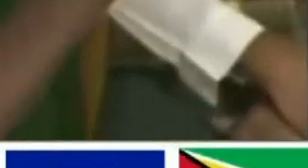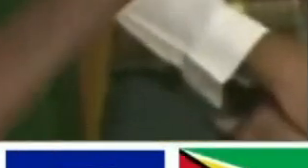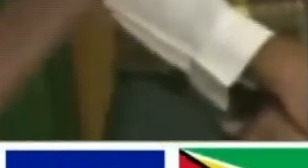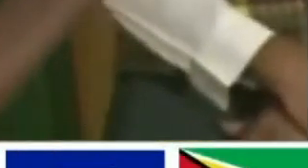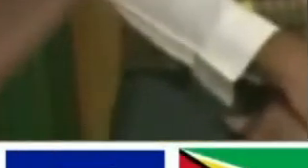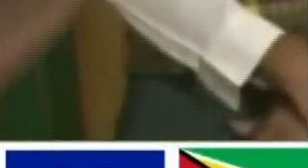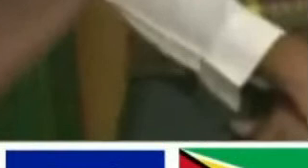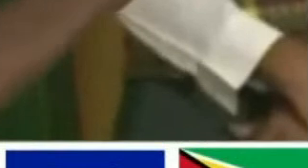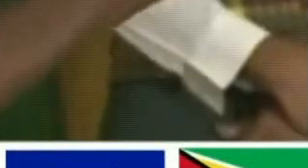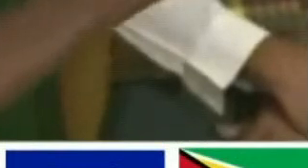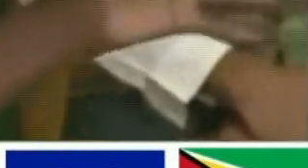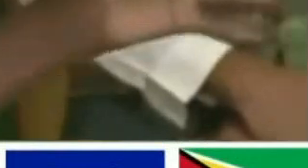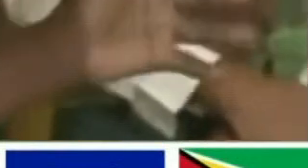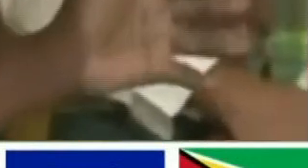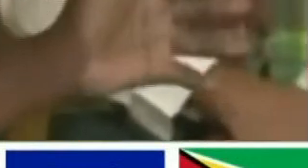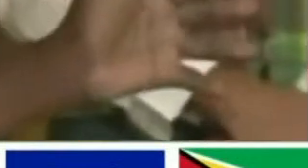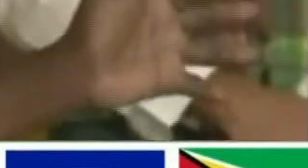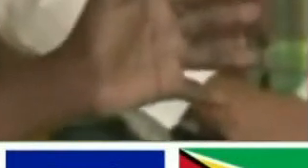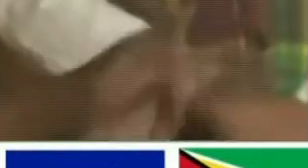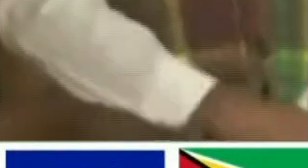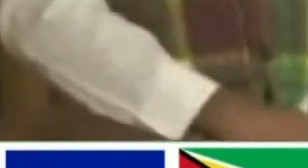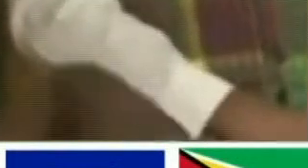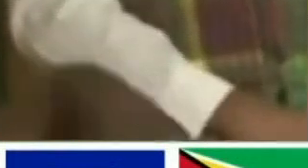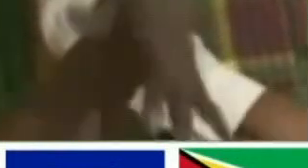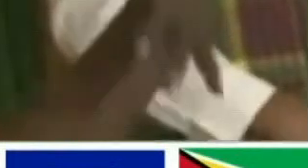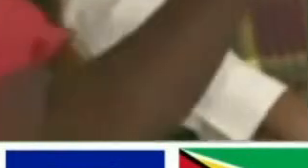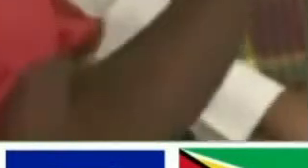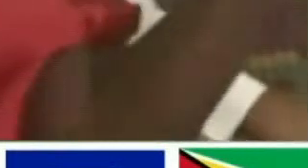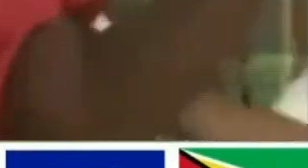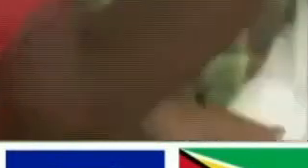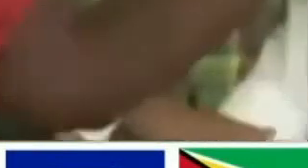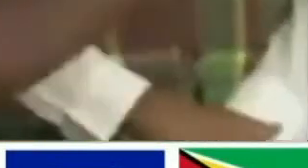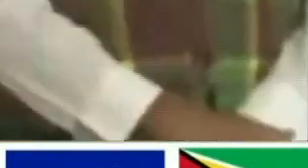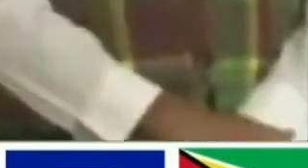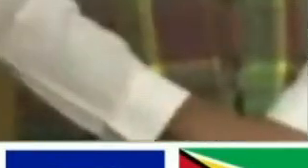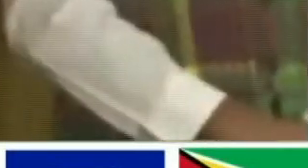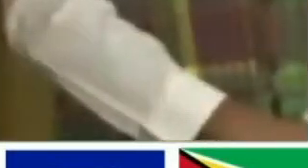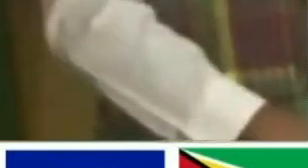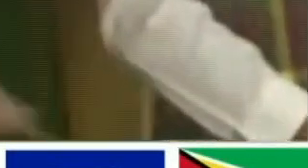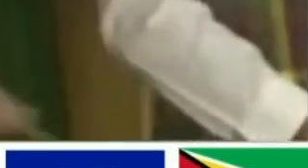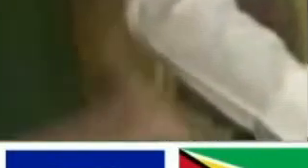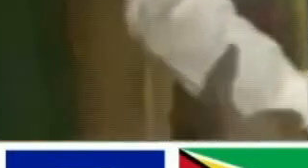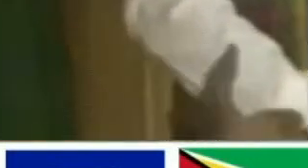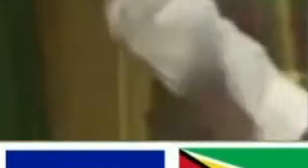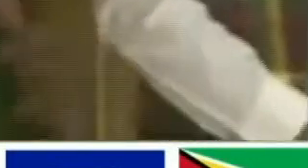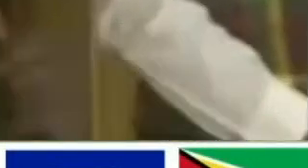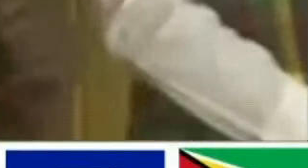Believe me, one thing leads to another, and it is flavor who looks